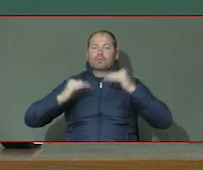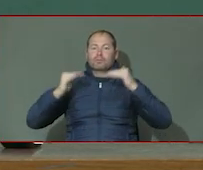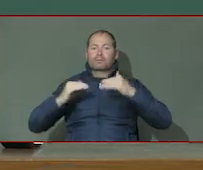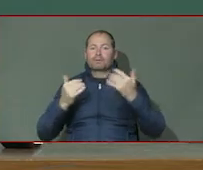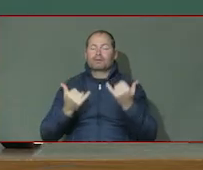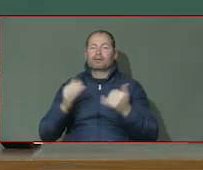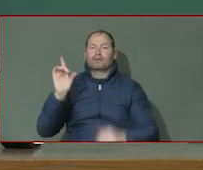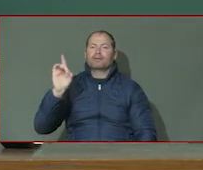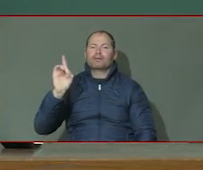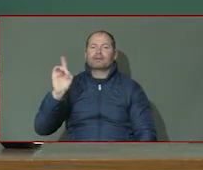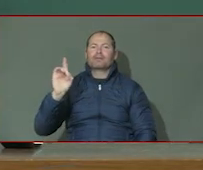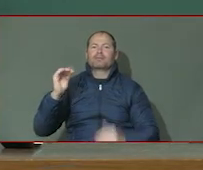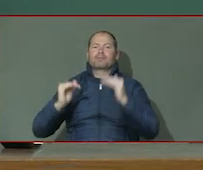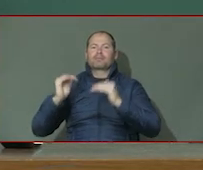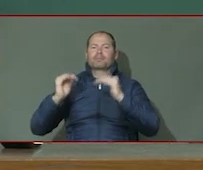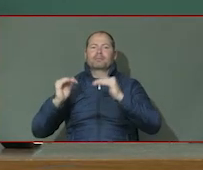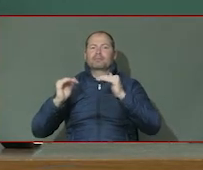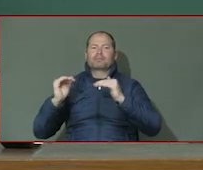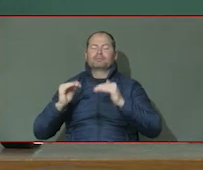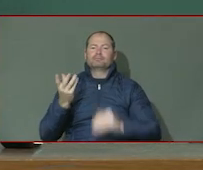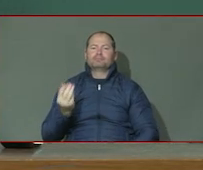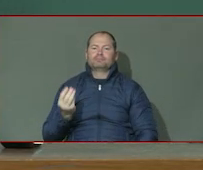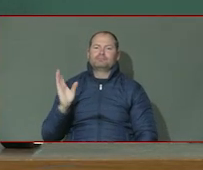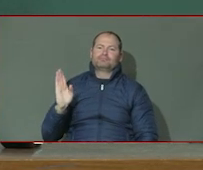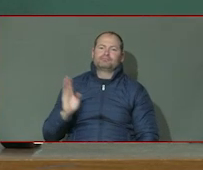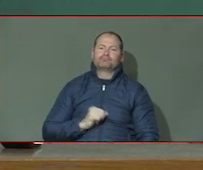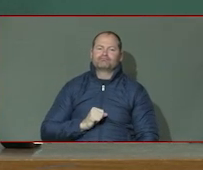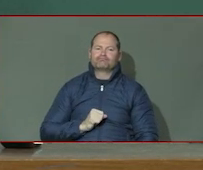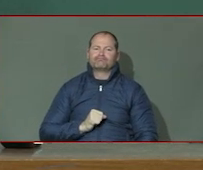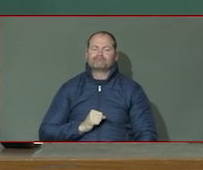of 18,800. So our balance was